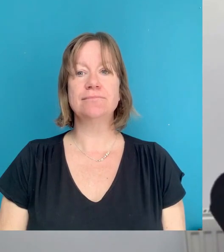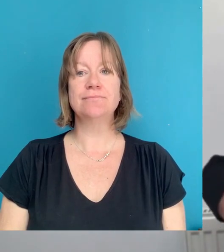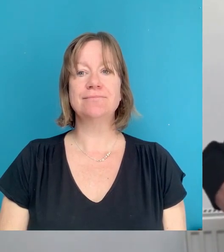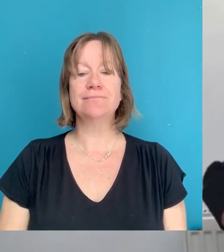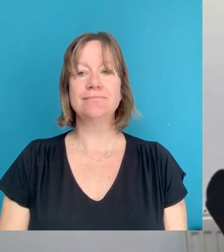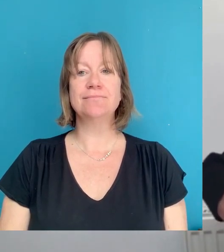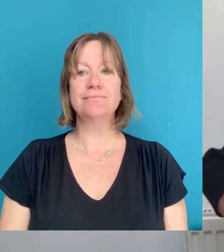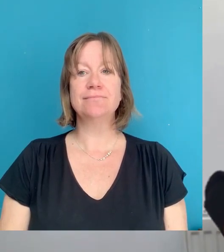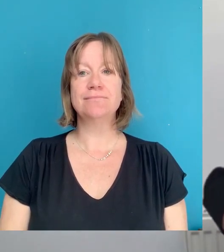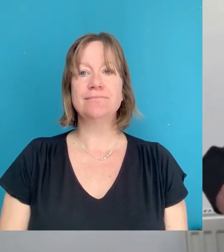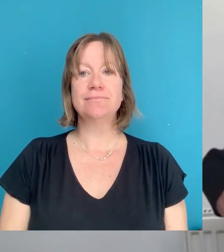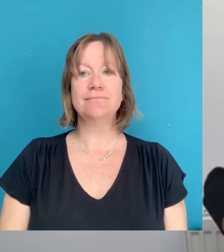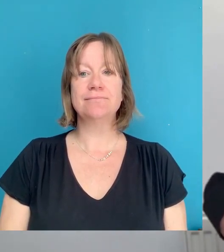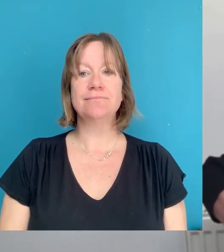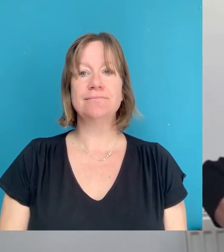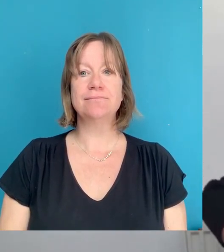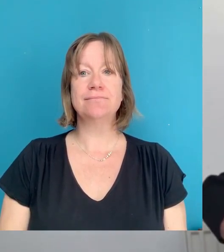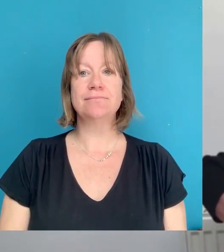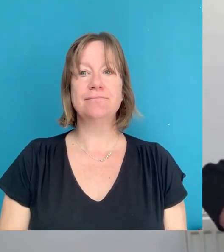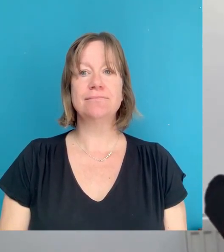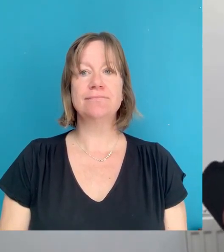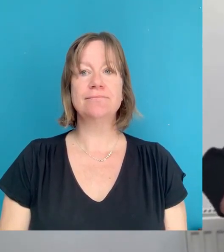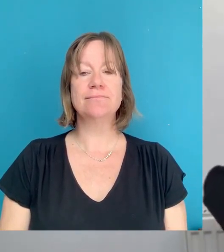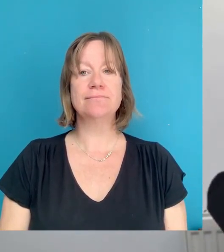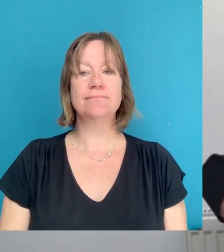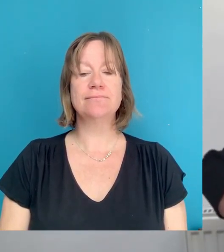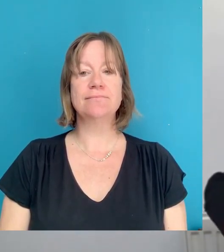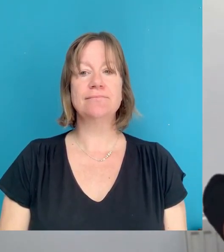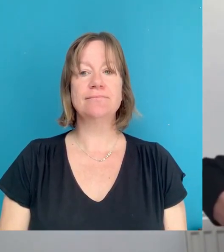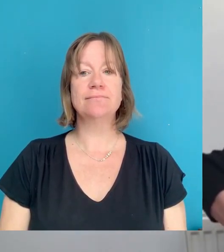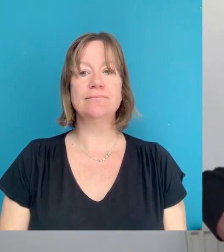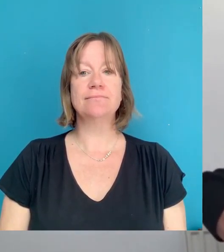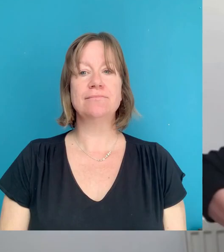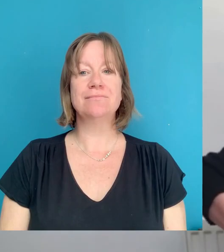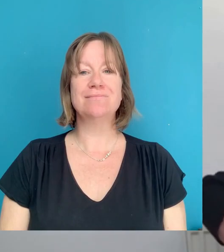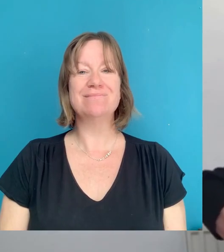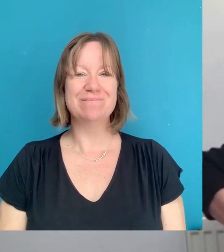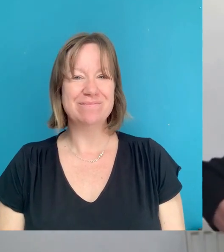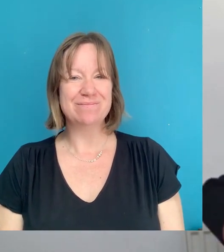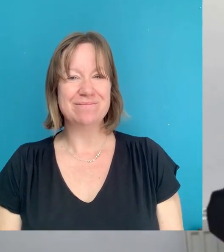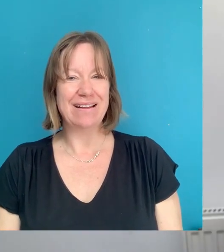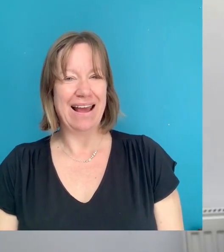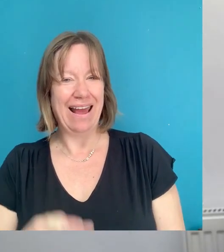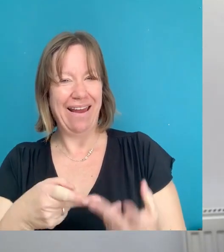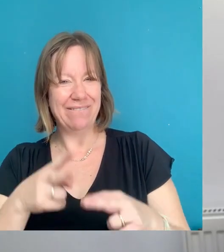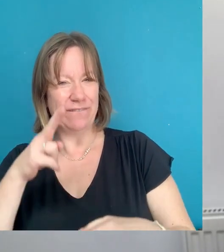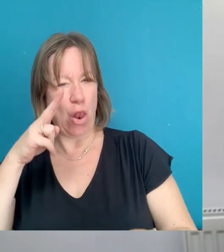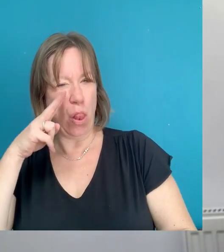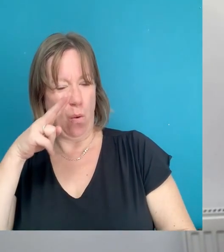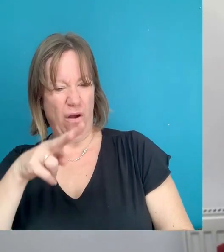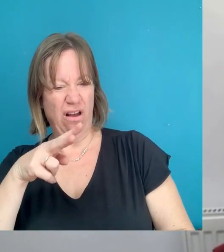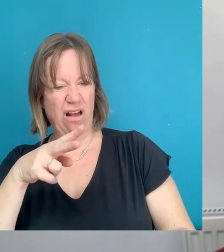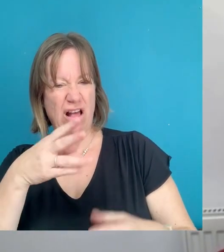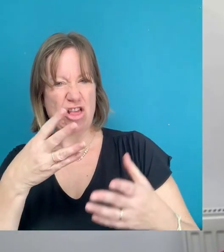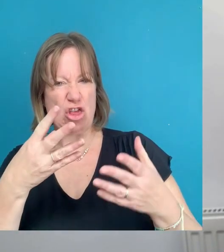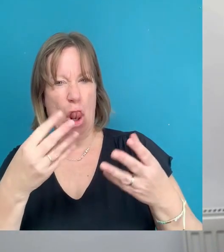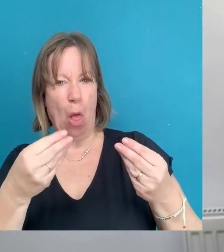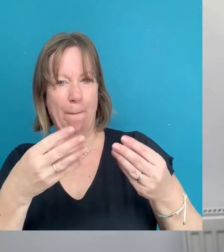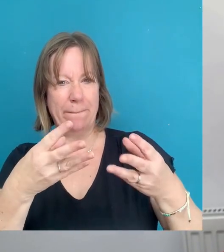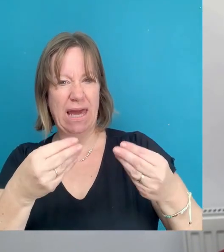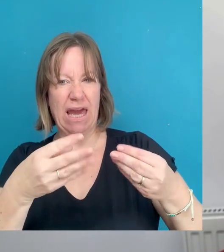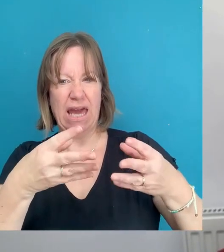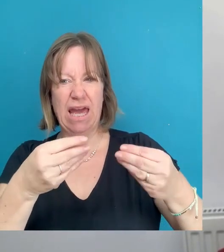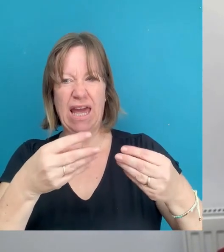The other thing I have to say before I forget is if it